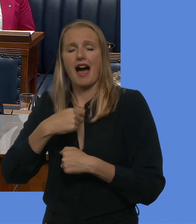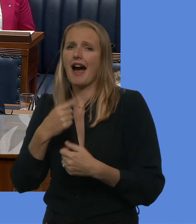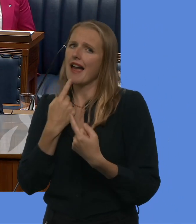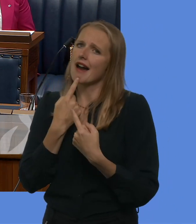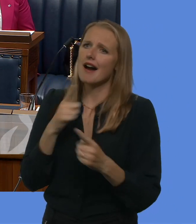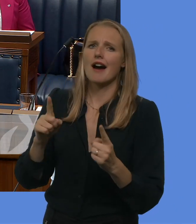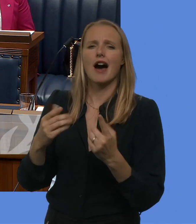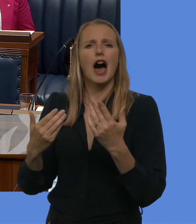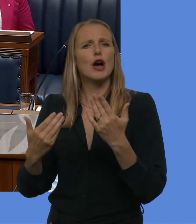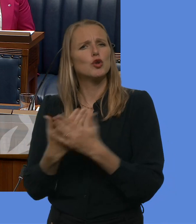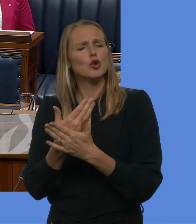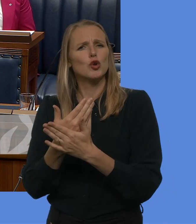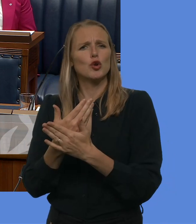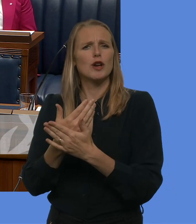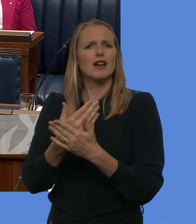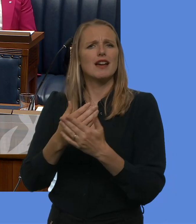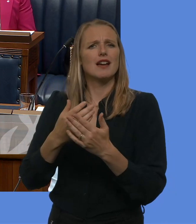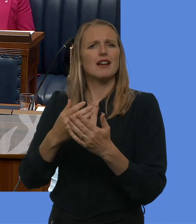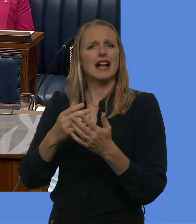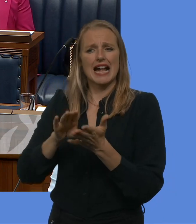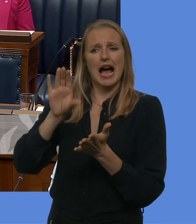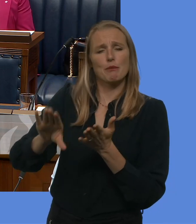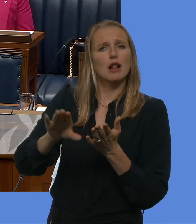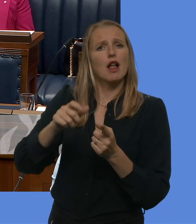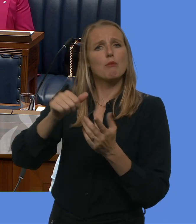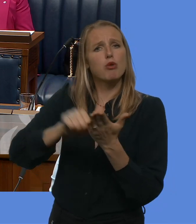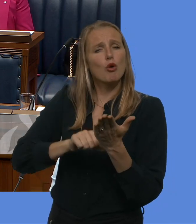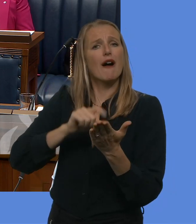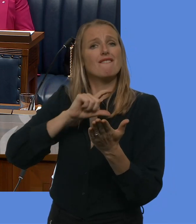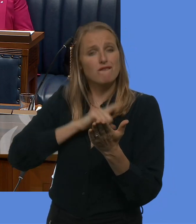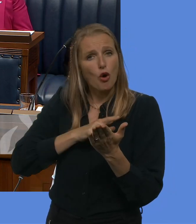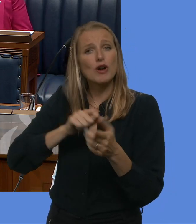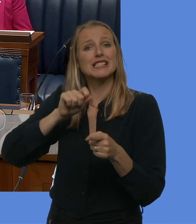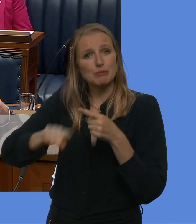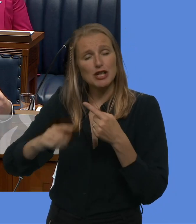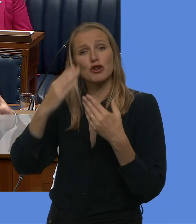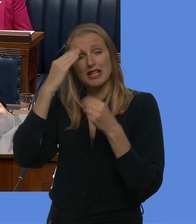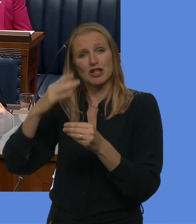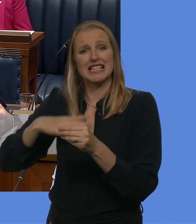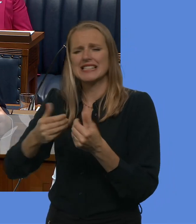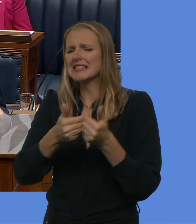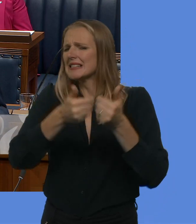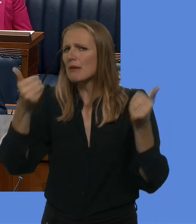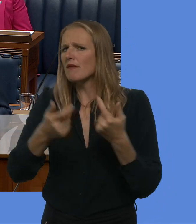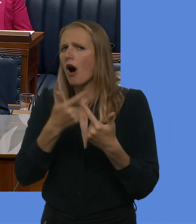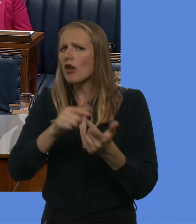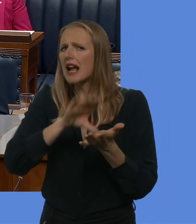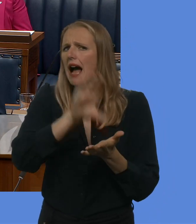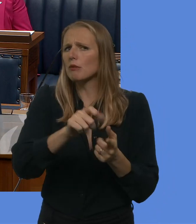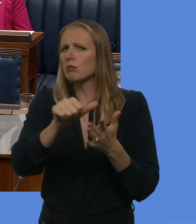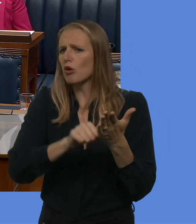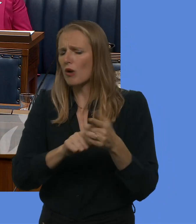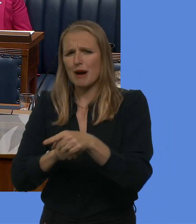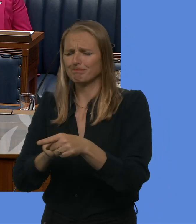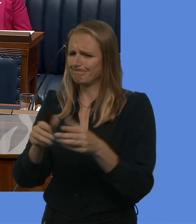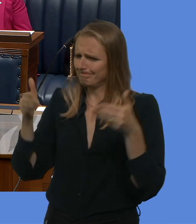standalone special educational needs capital programme that is distinct to the other capital programmes within the Department